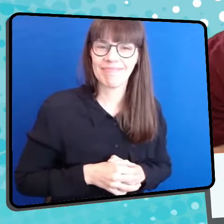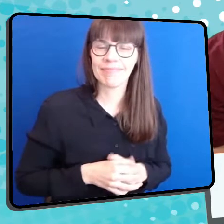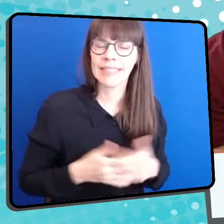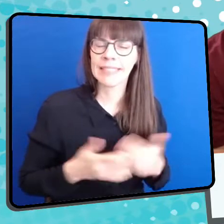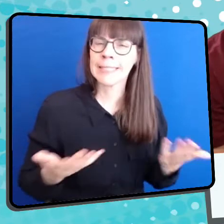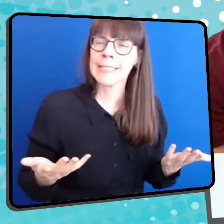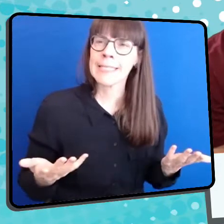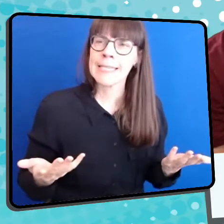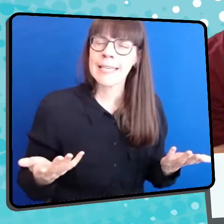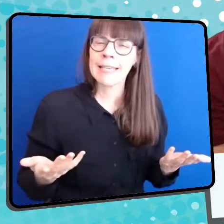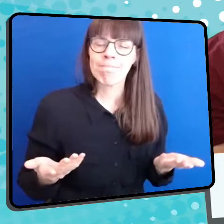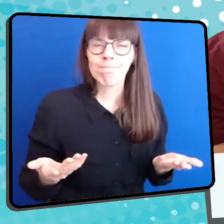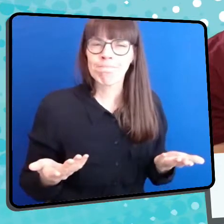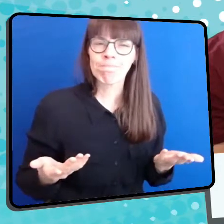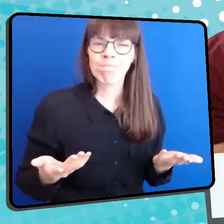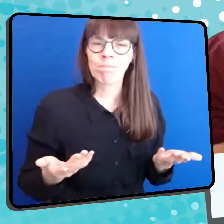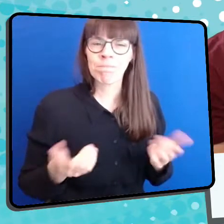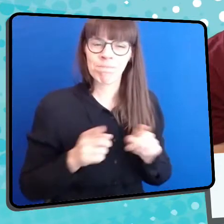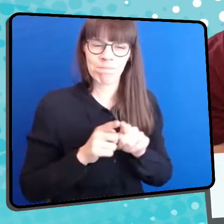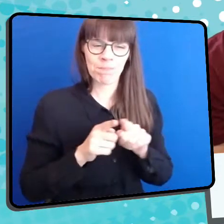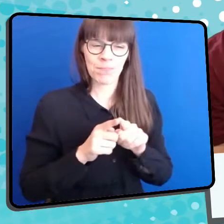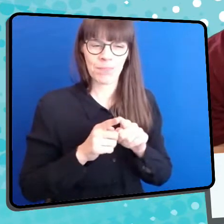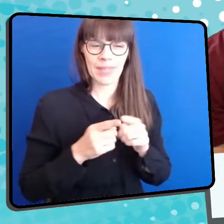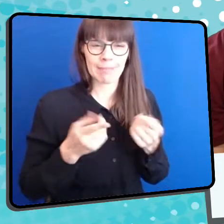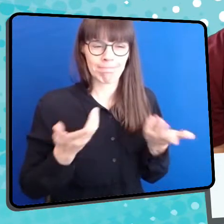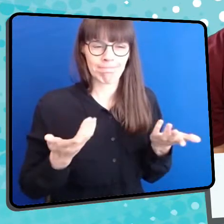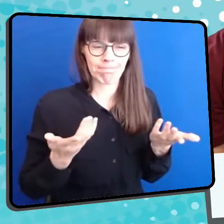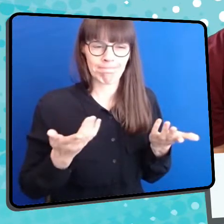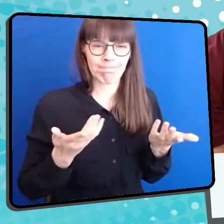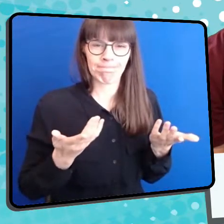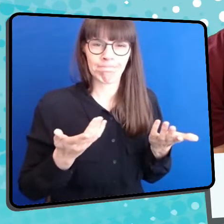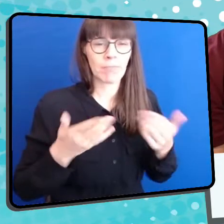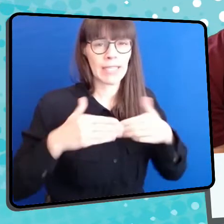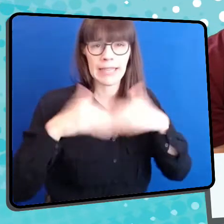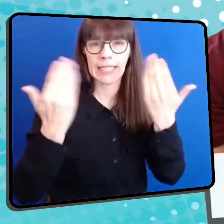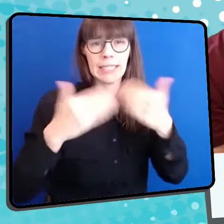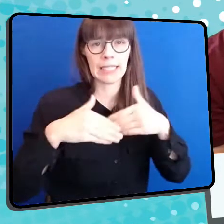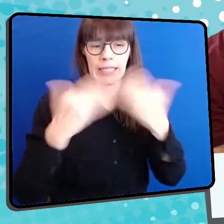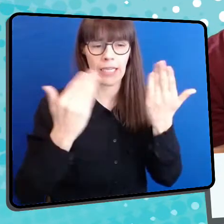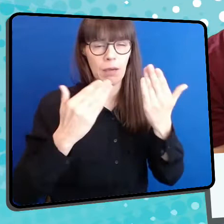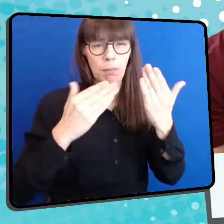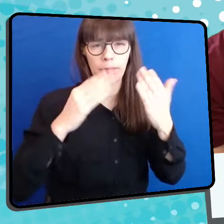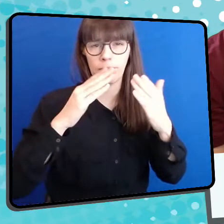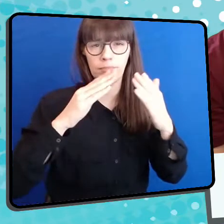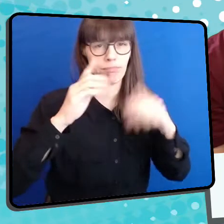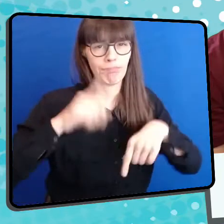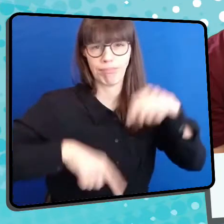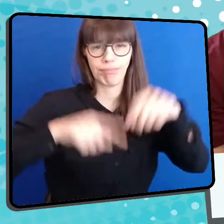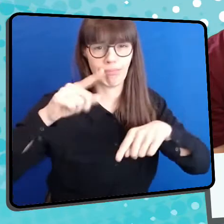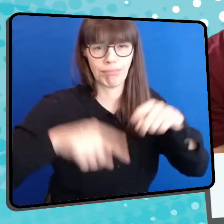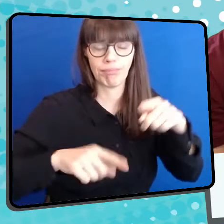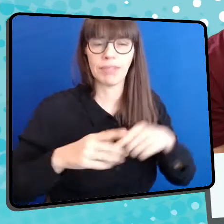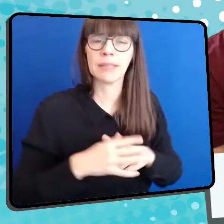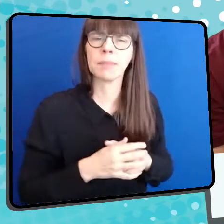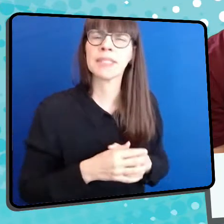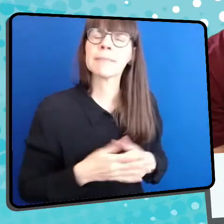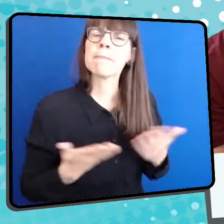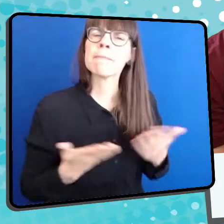think it really flows because kind of a day-to-day could be completely different. But honestly, at the moment, I'd probably say